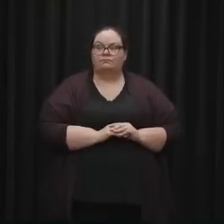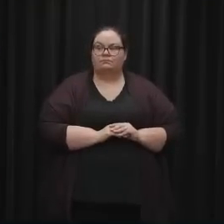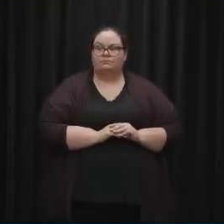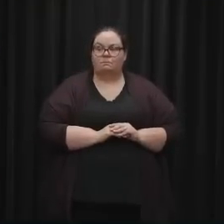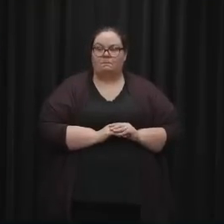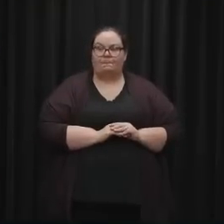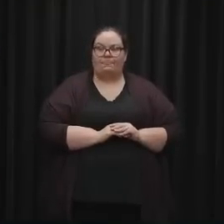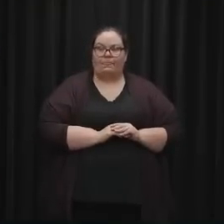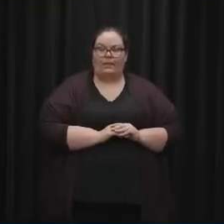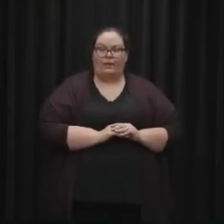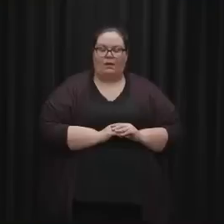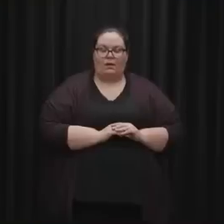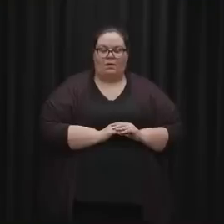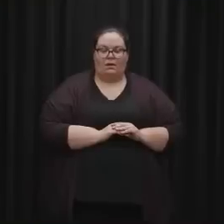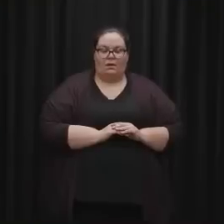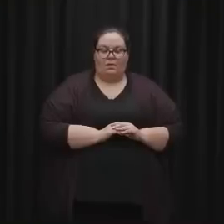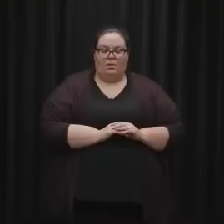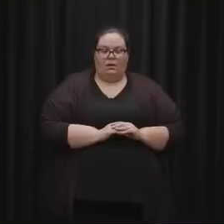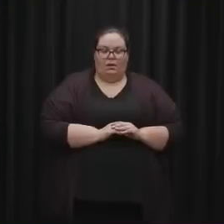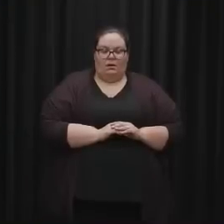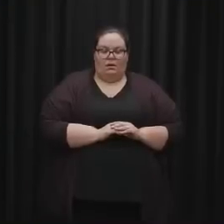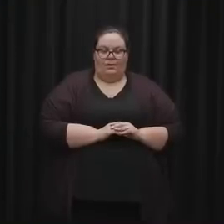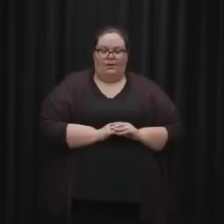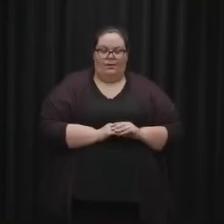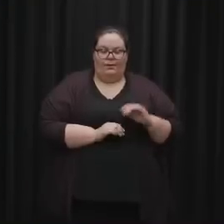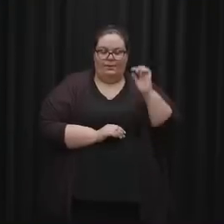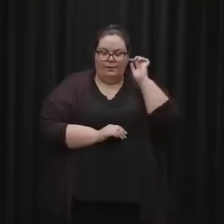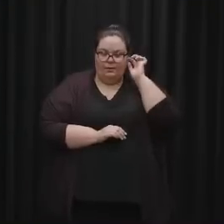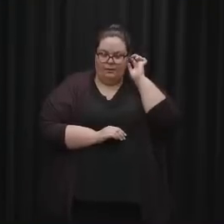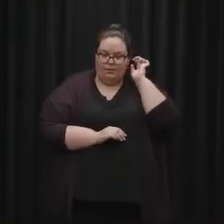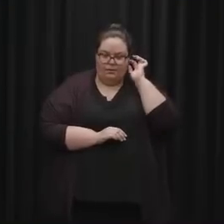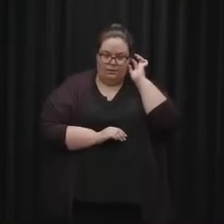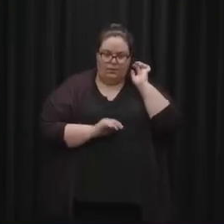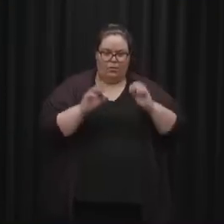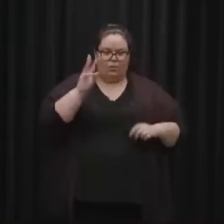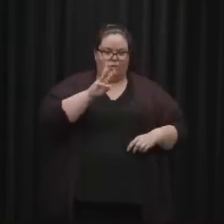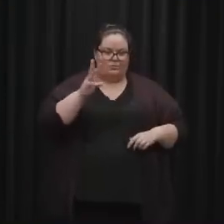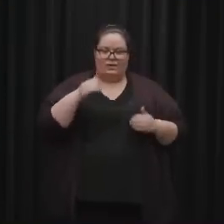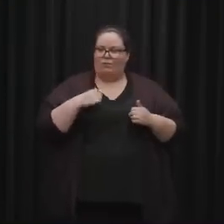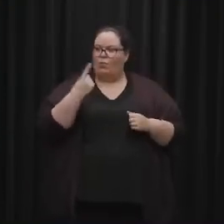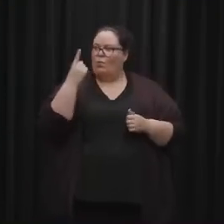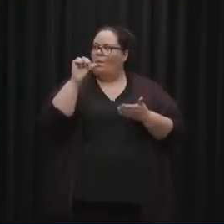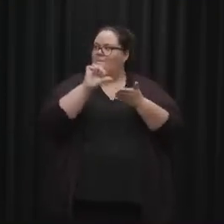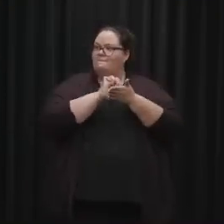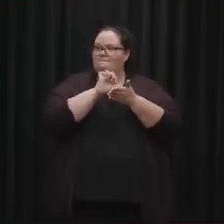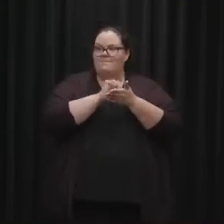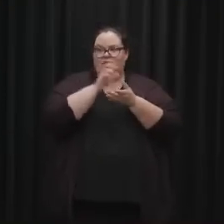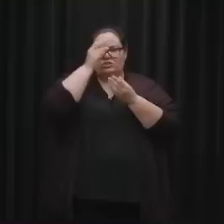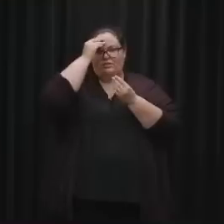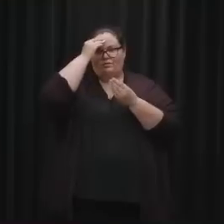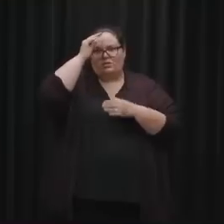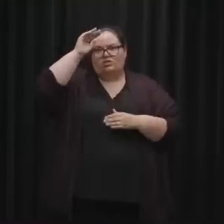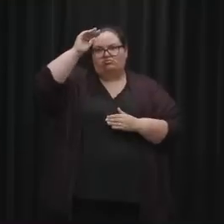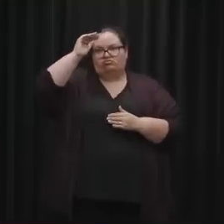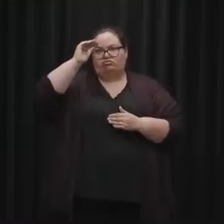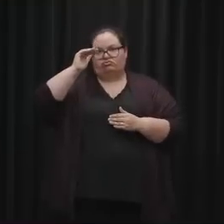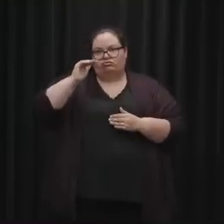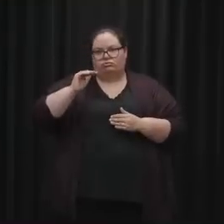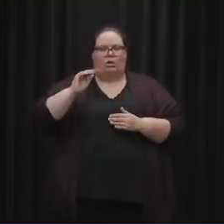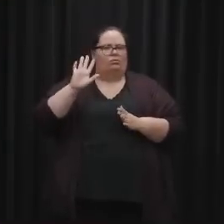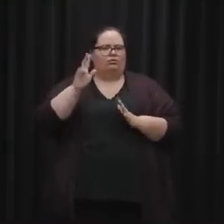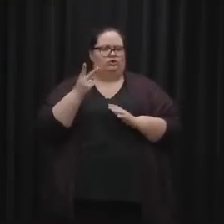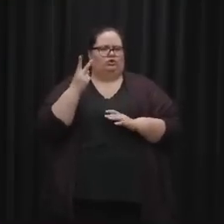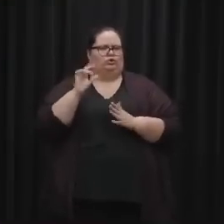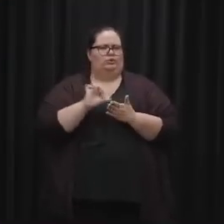what you'll see on the website is we have a kind of a one-pager that has all the information. Actually, I guess